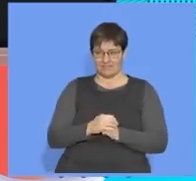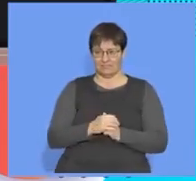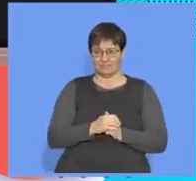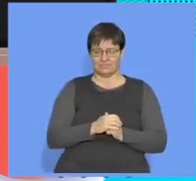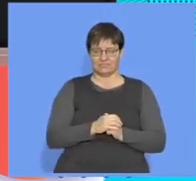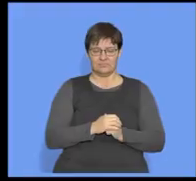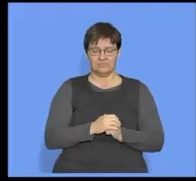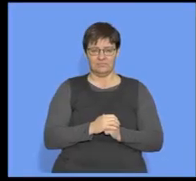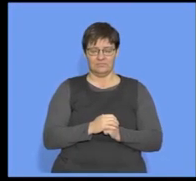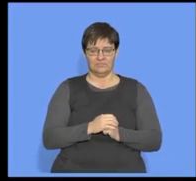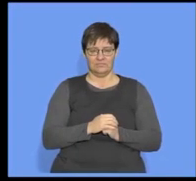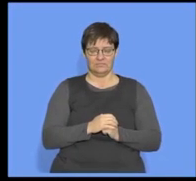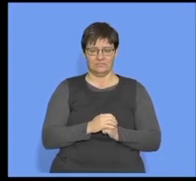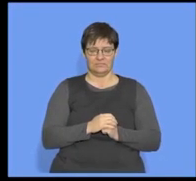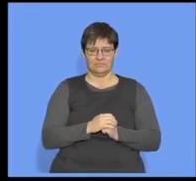in dim light.